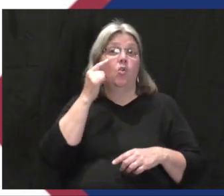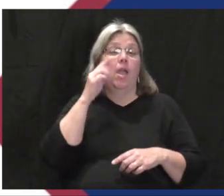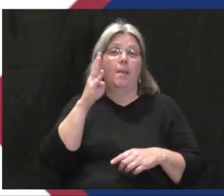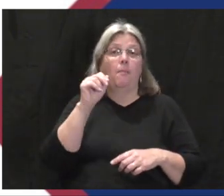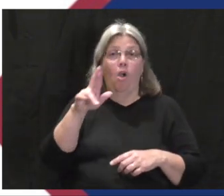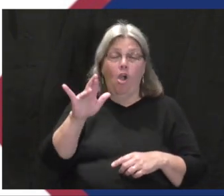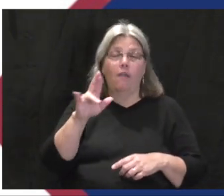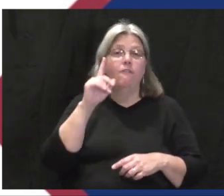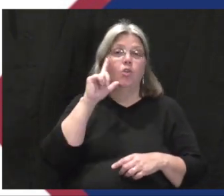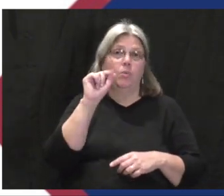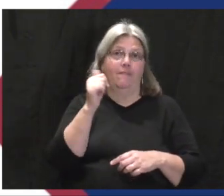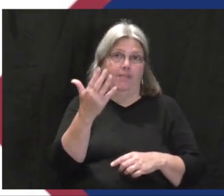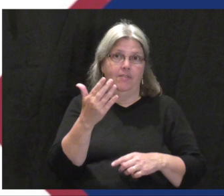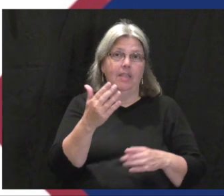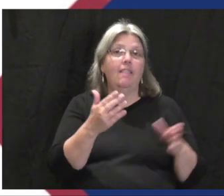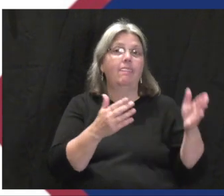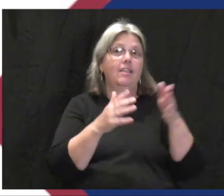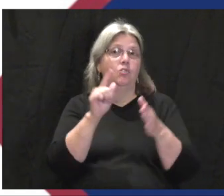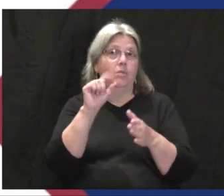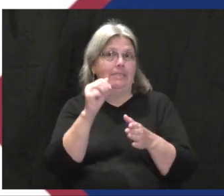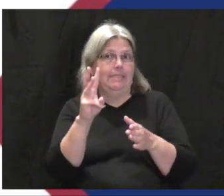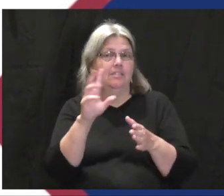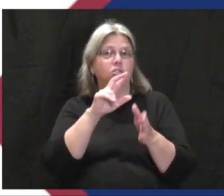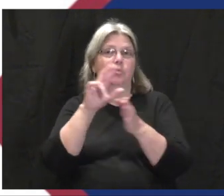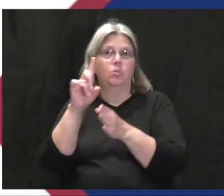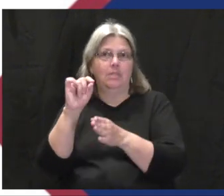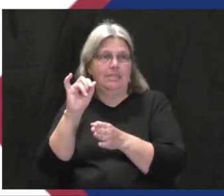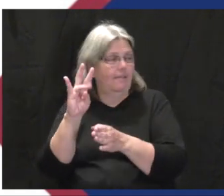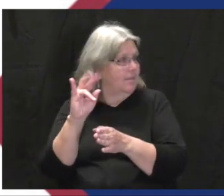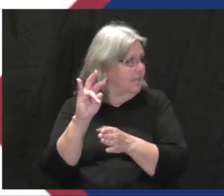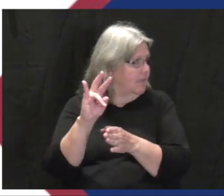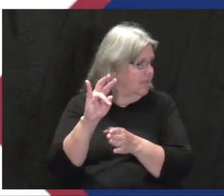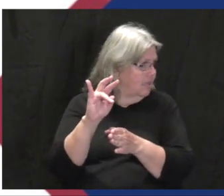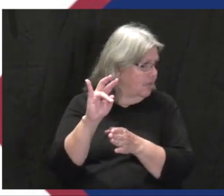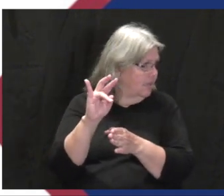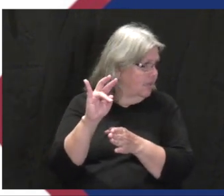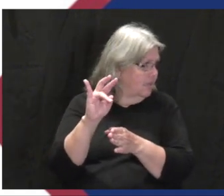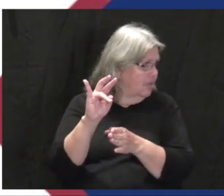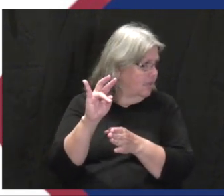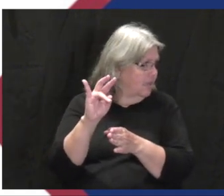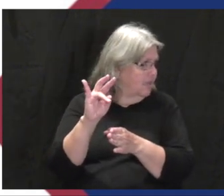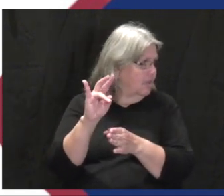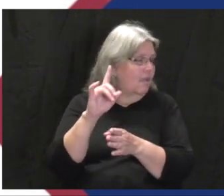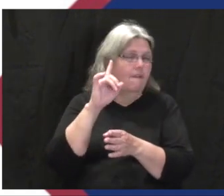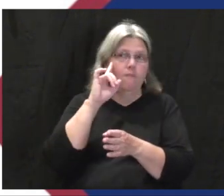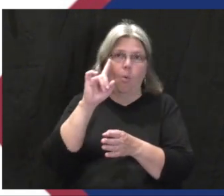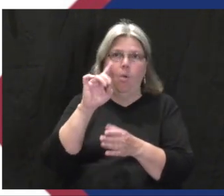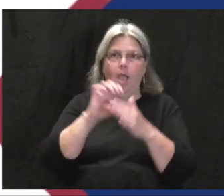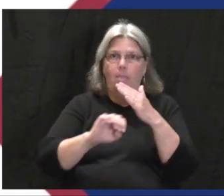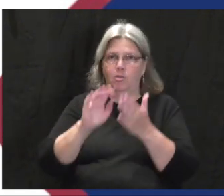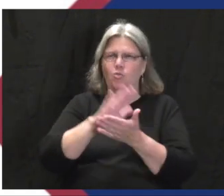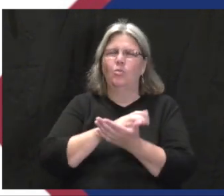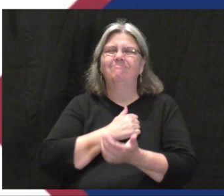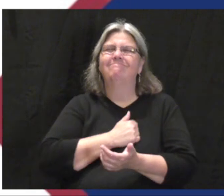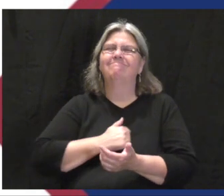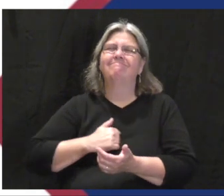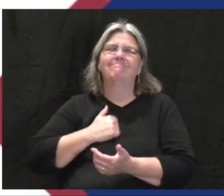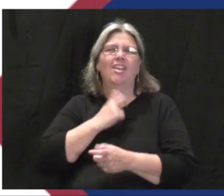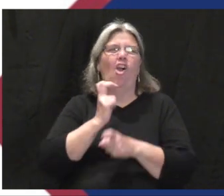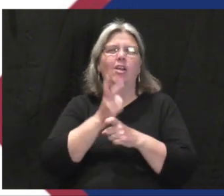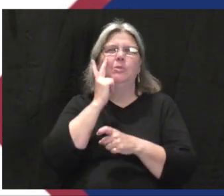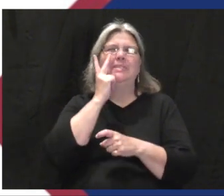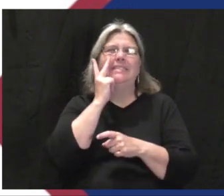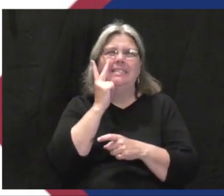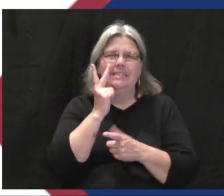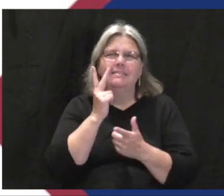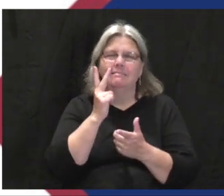2015, that's 2016, and this is 2017. That's for elementary schools, right? So I'm sorry, it's hard to see all the way up there. The